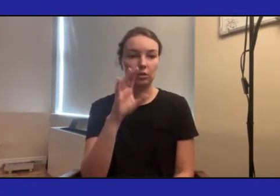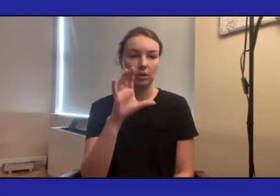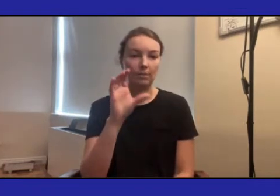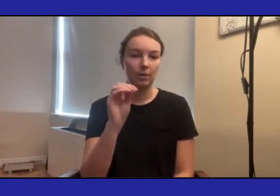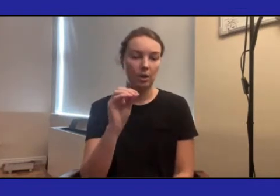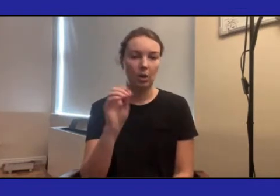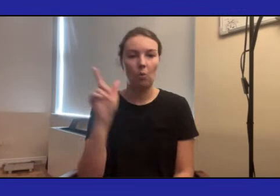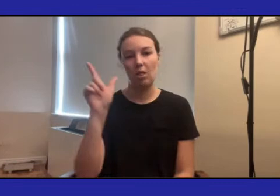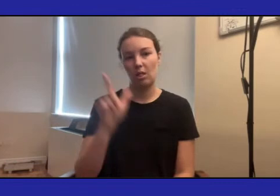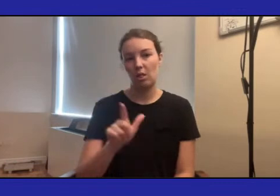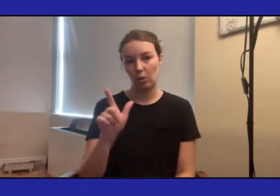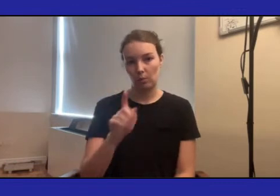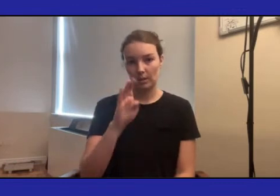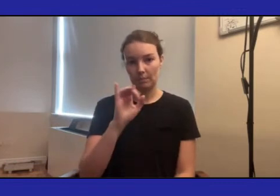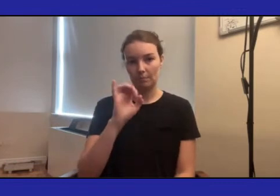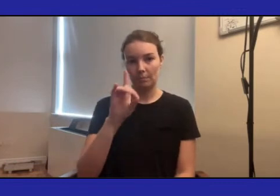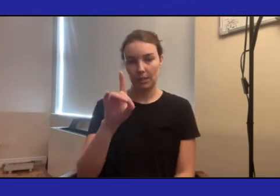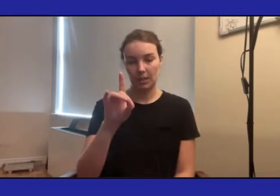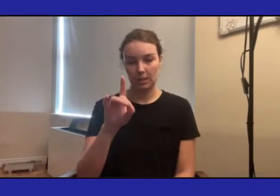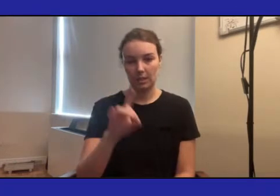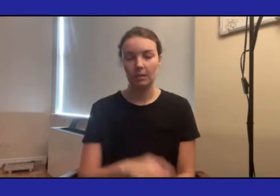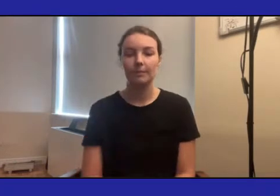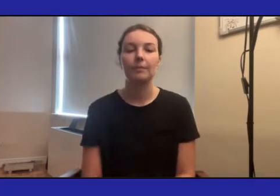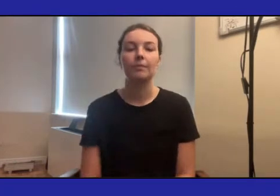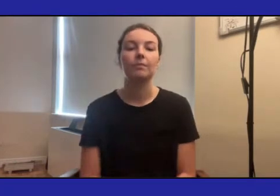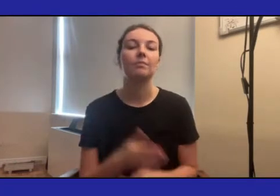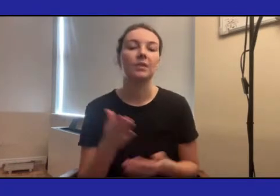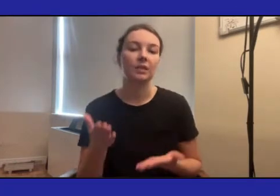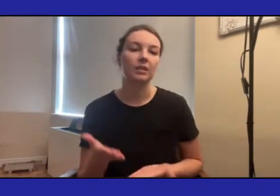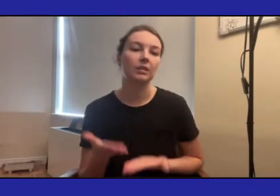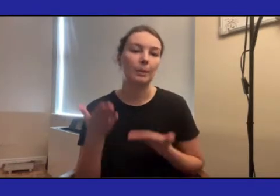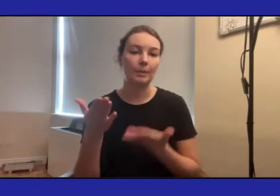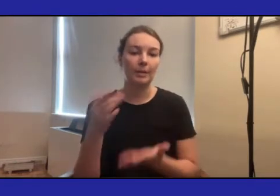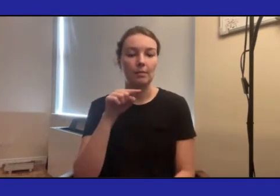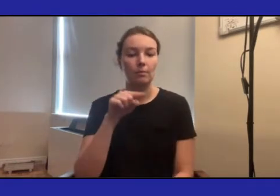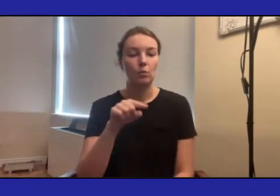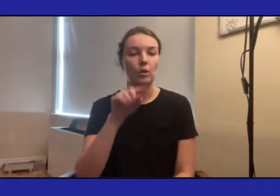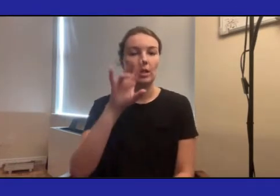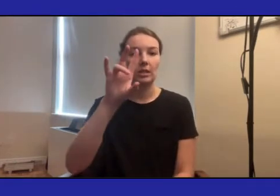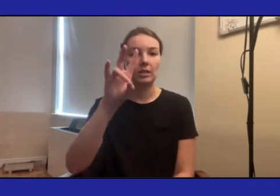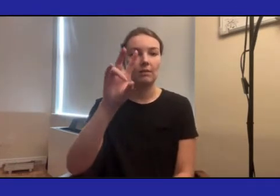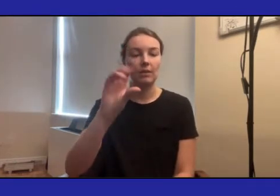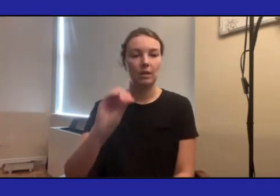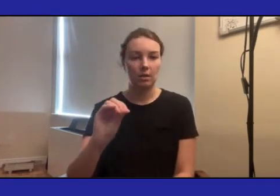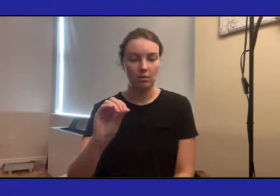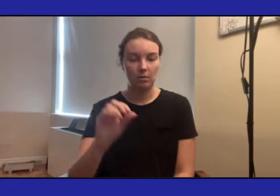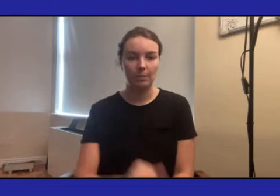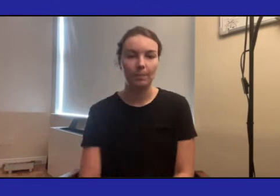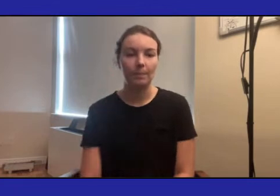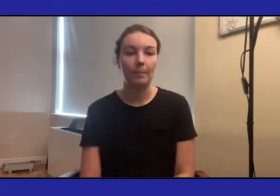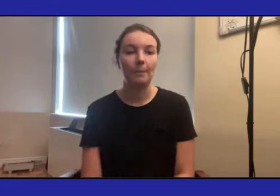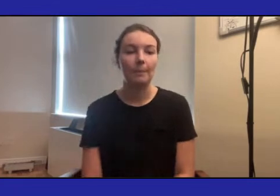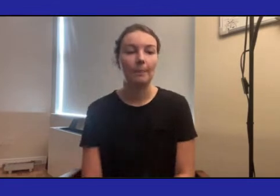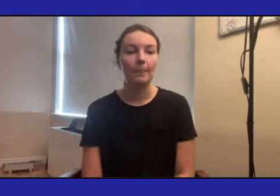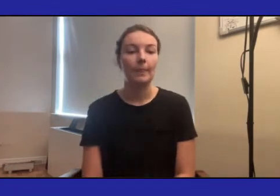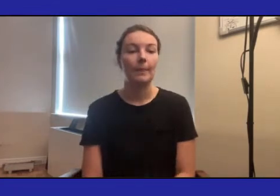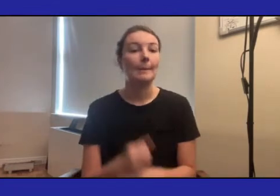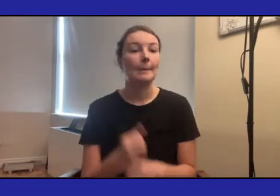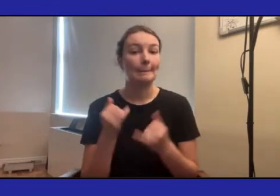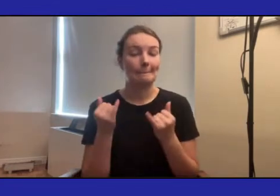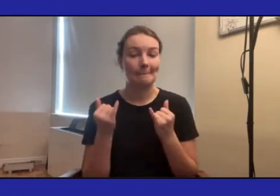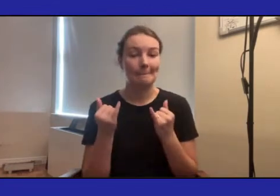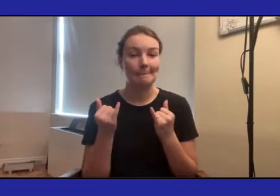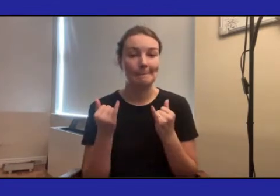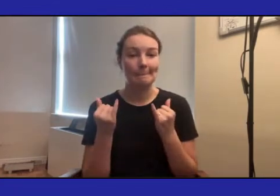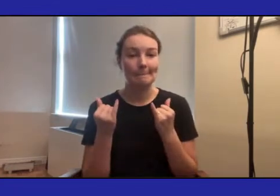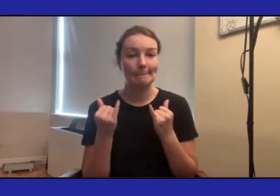May 17th. They submitted a multiplier of 0.70. Gemco is currently our JOX Electrical Contractor, or actually had a more